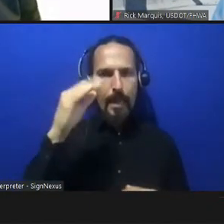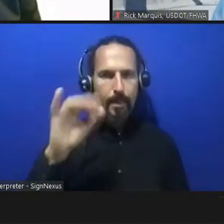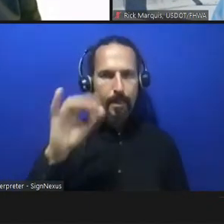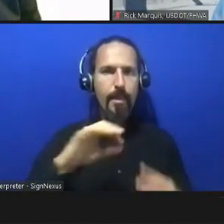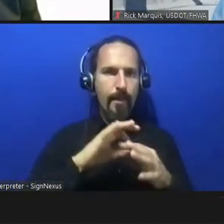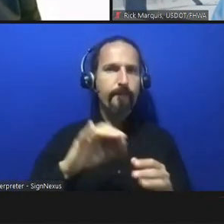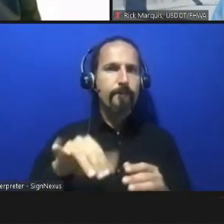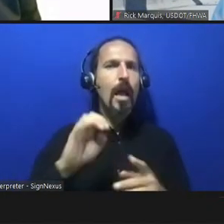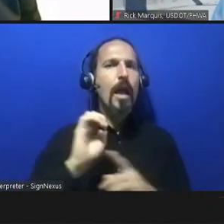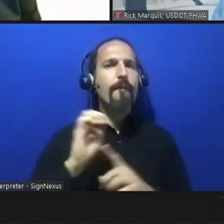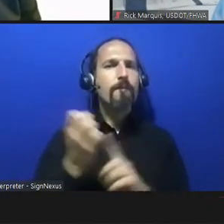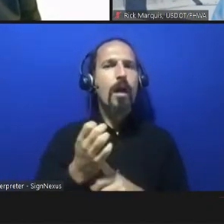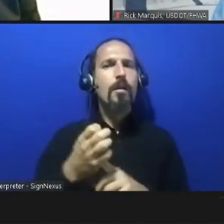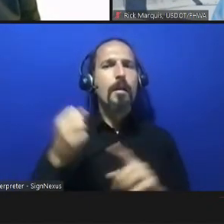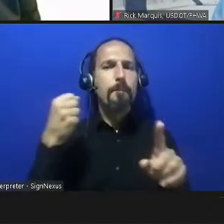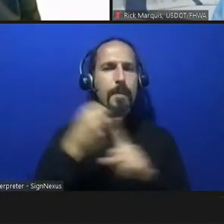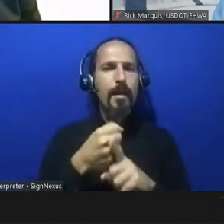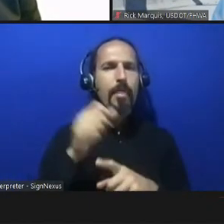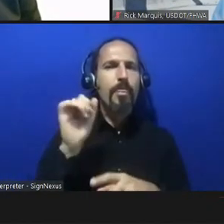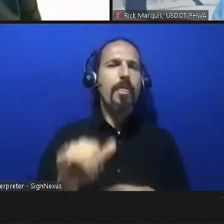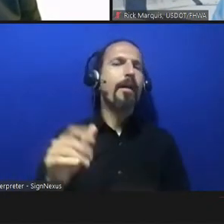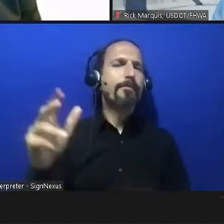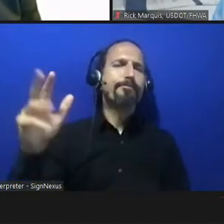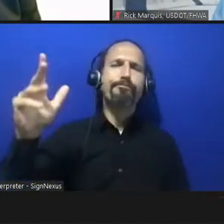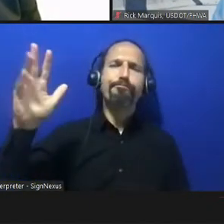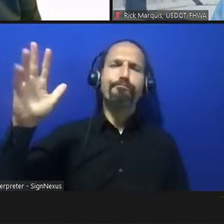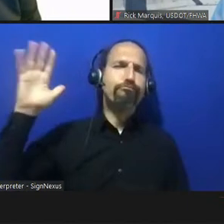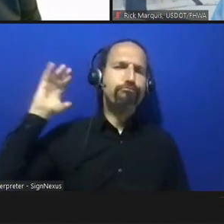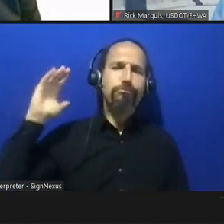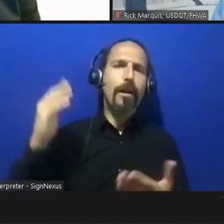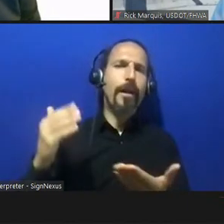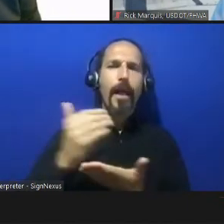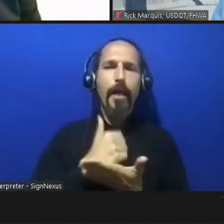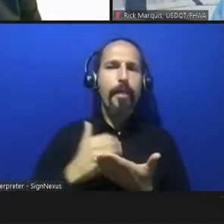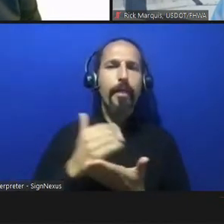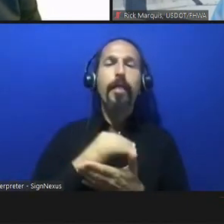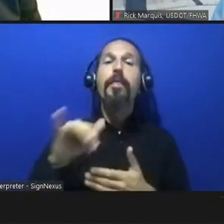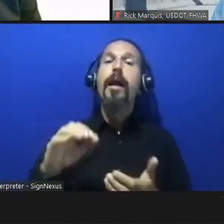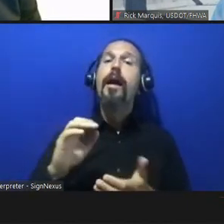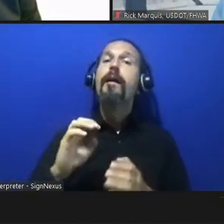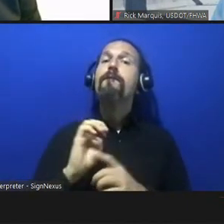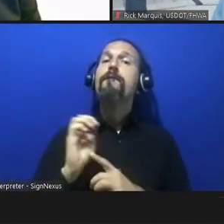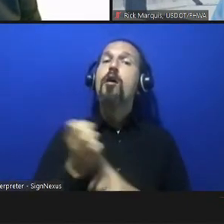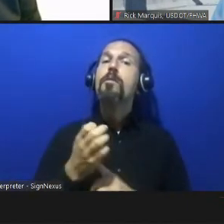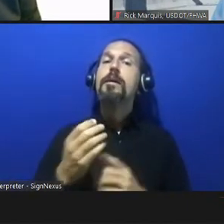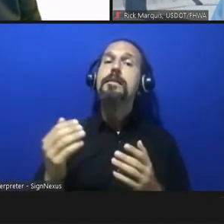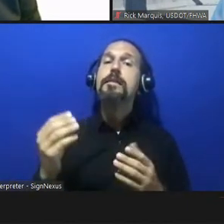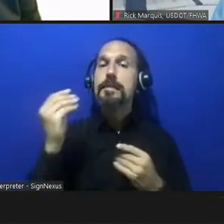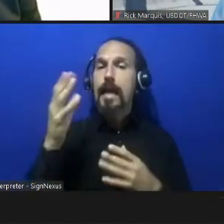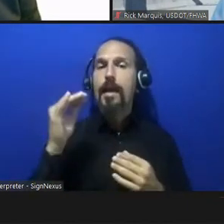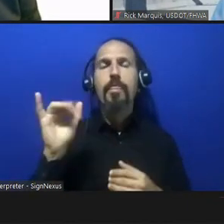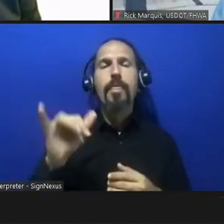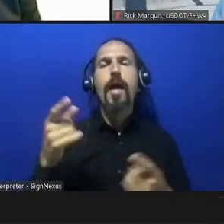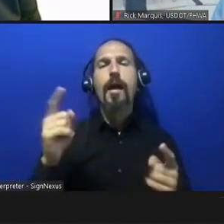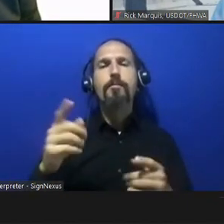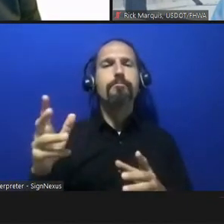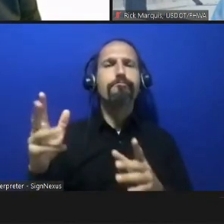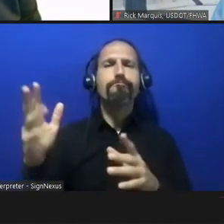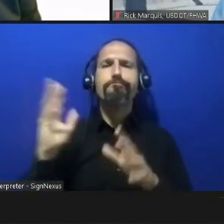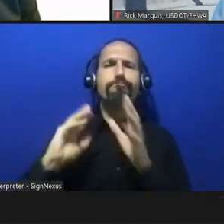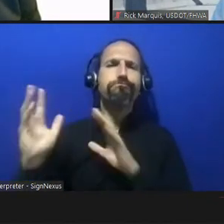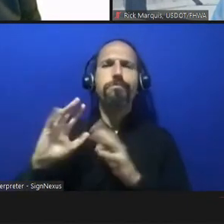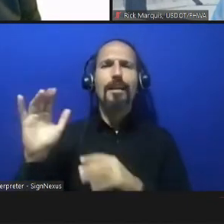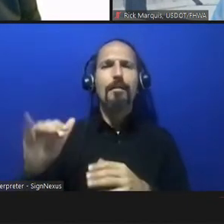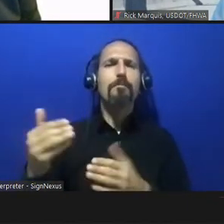environmental impact was gathered a very very long time ago the environmental data was gathered years before covet when